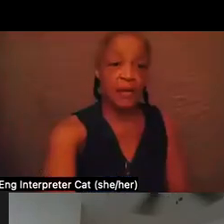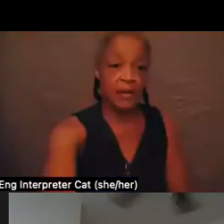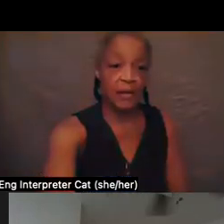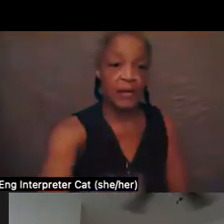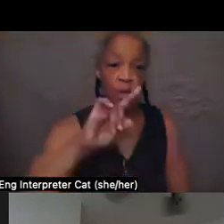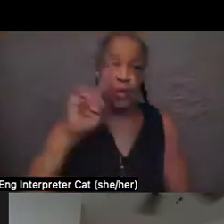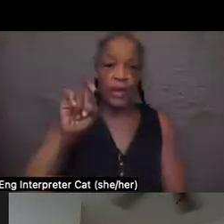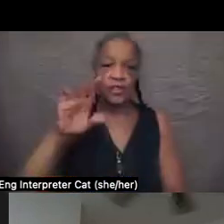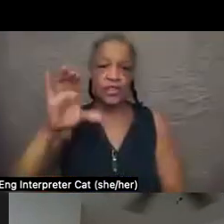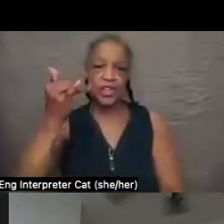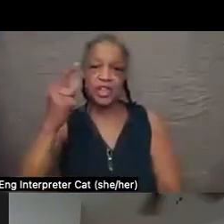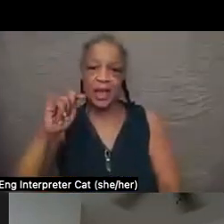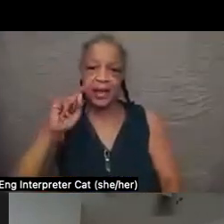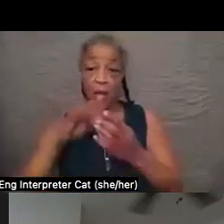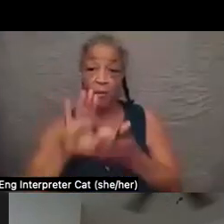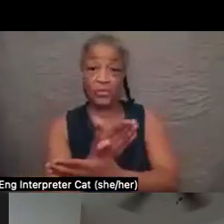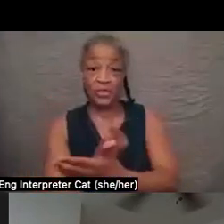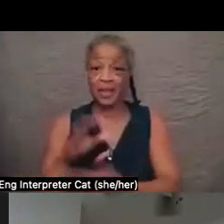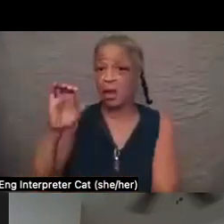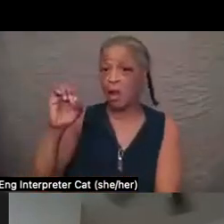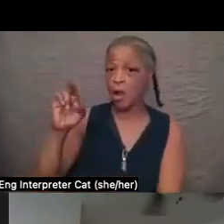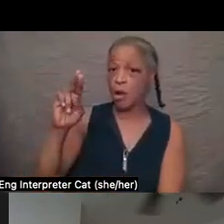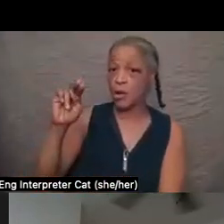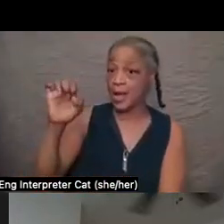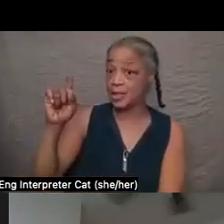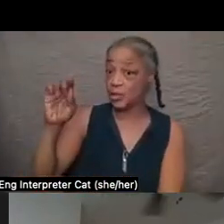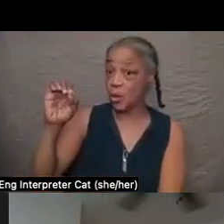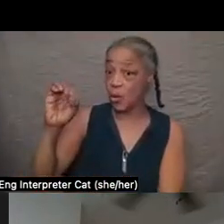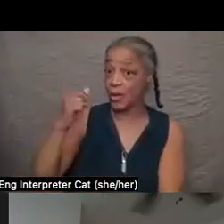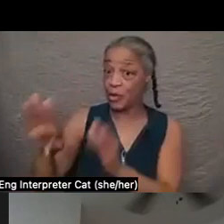Ernesto, could we get some tunes playing, please? Thank you.